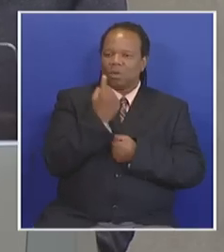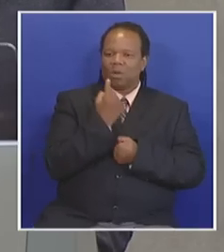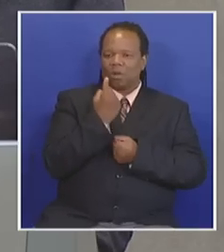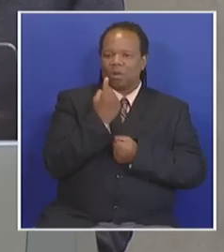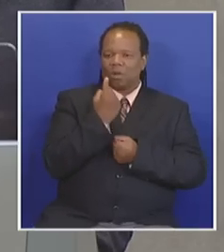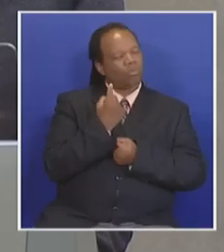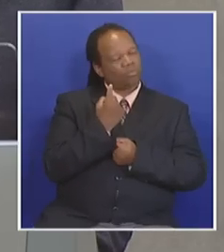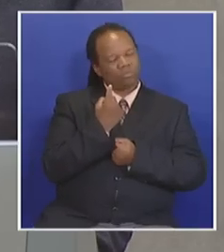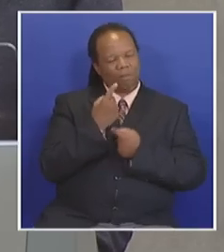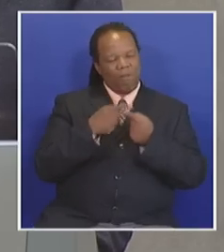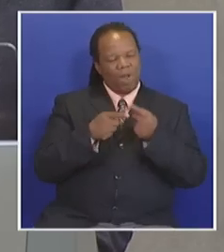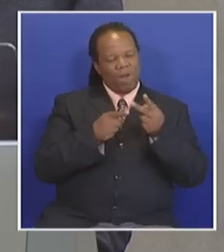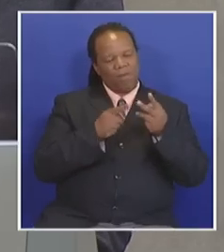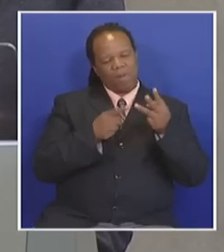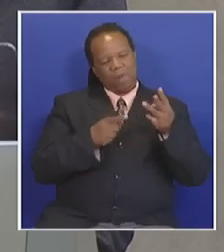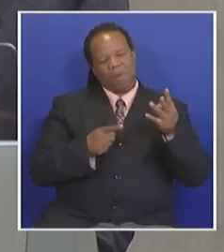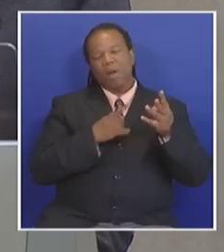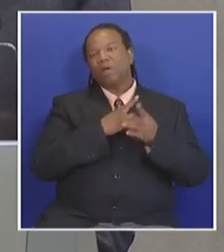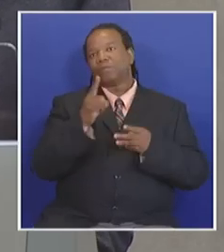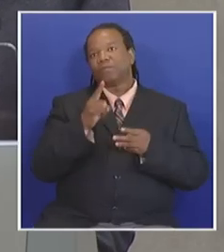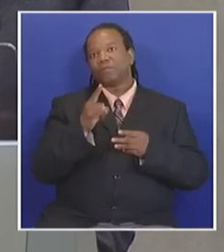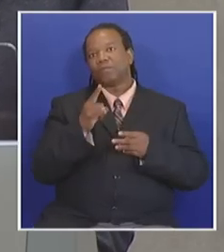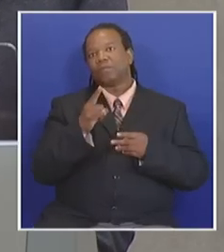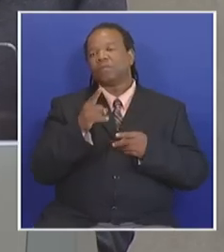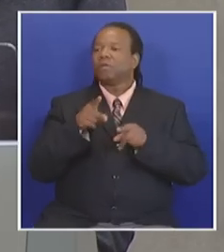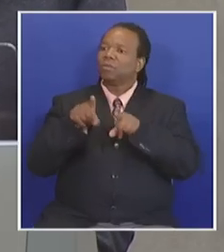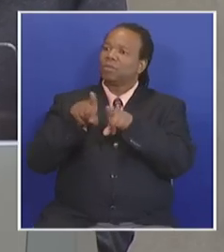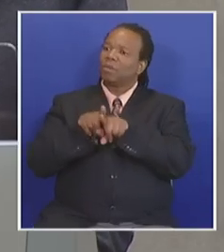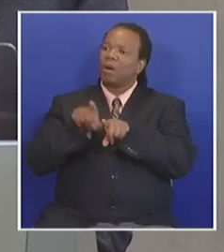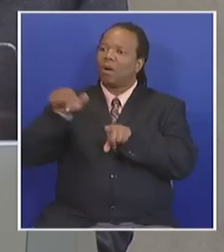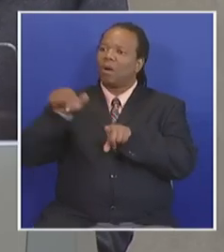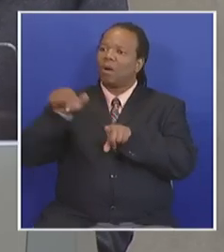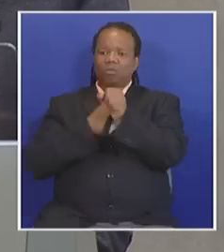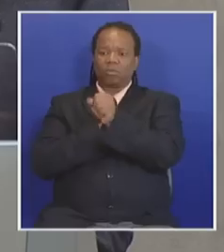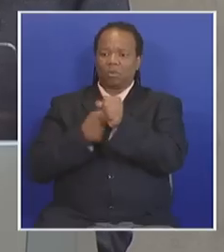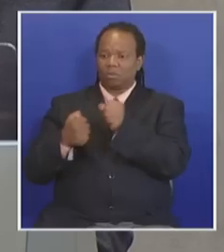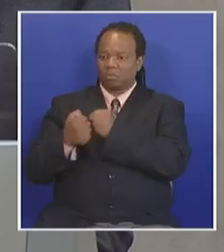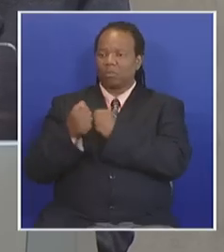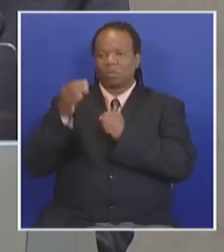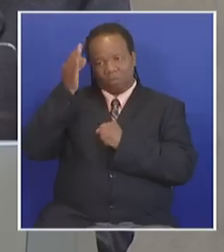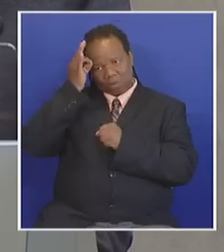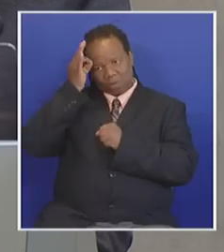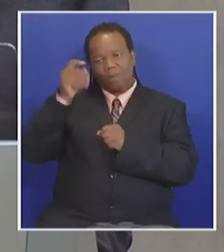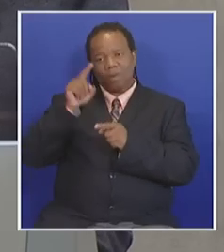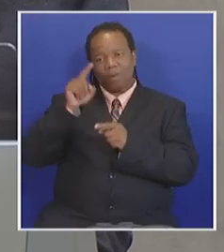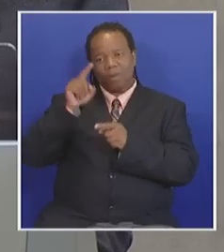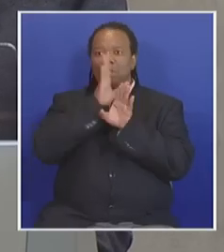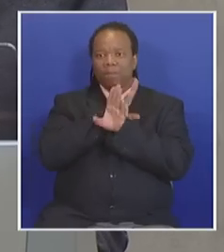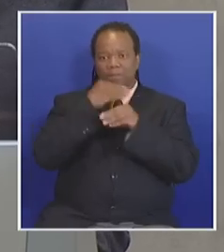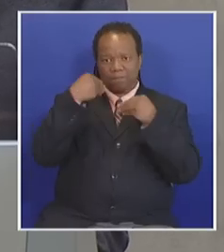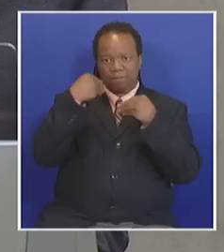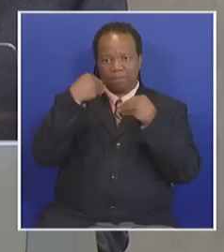noble agenda unless we work together with all organs of state, public, private institutions, organs of